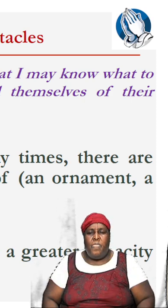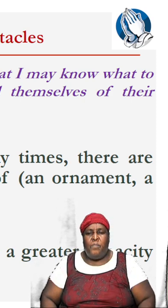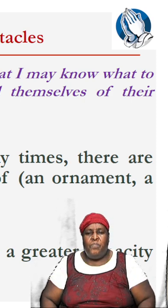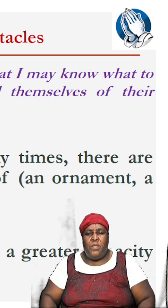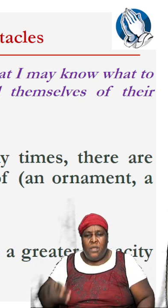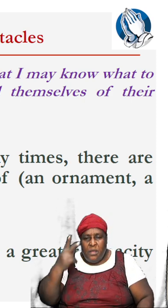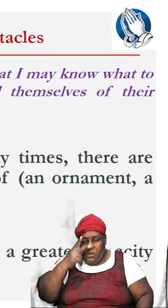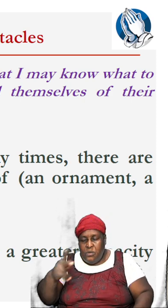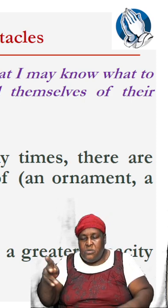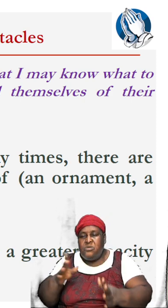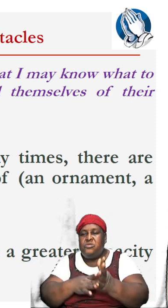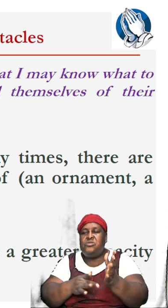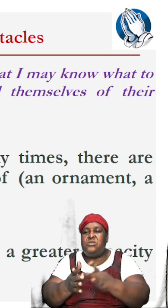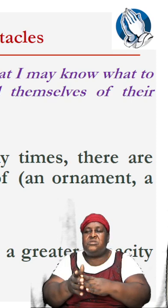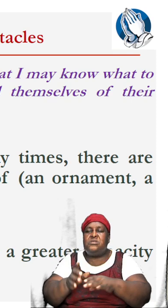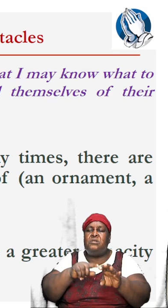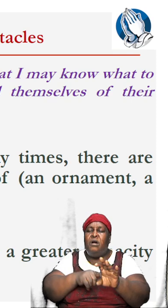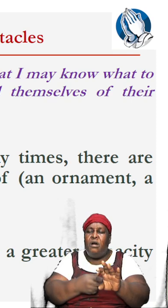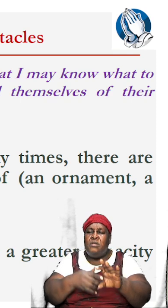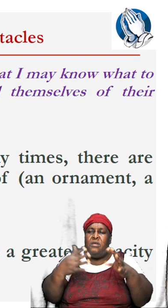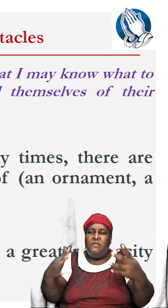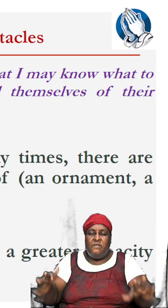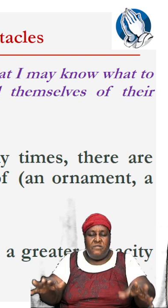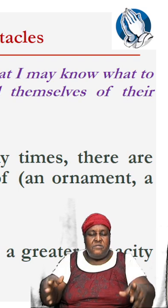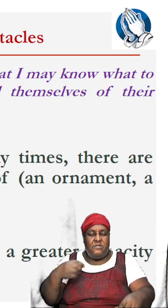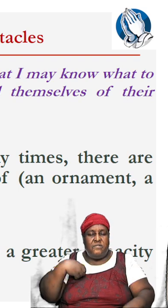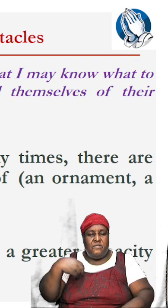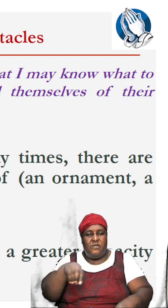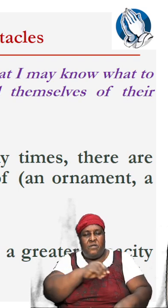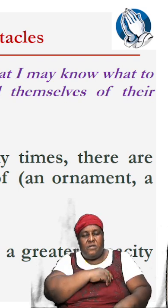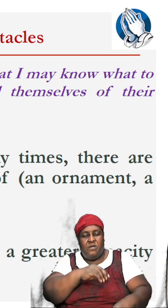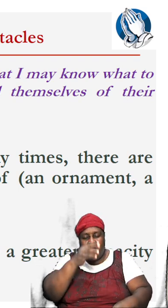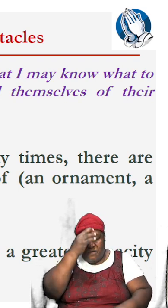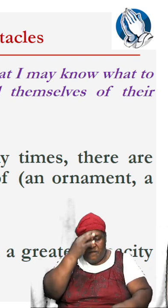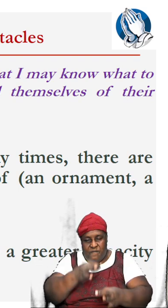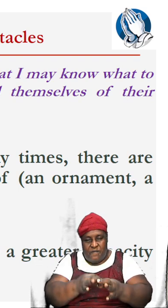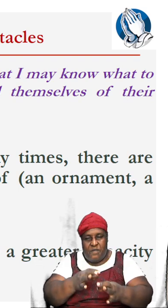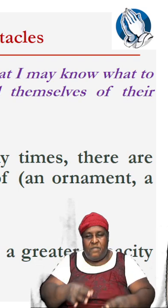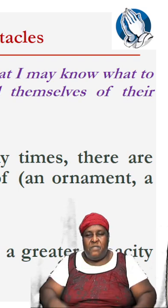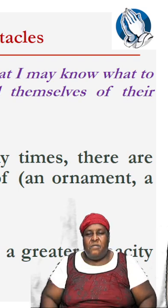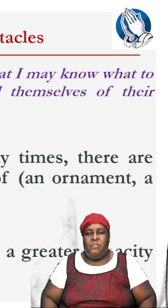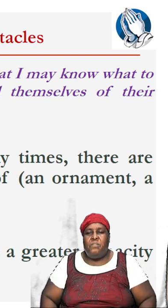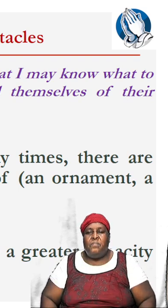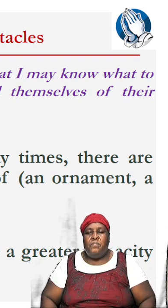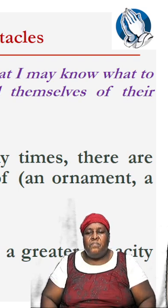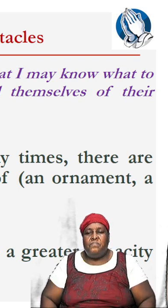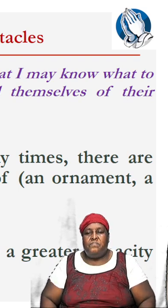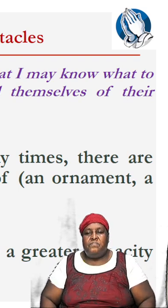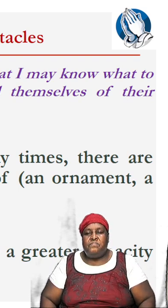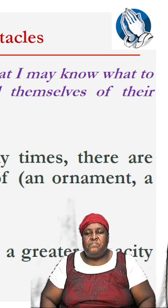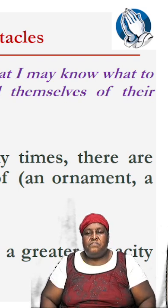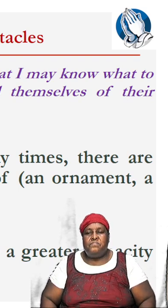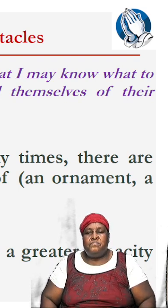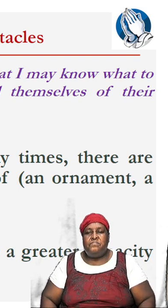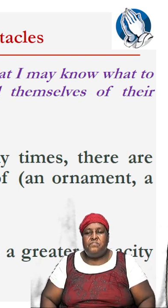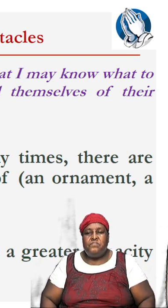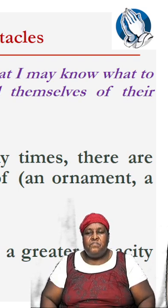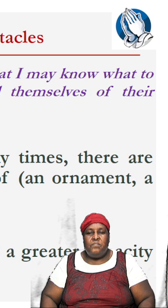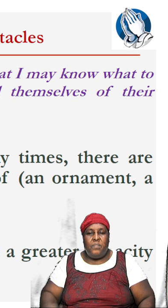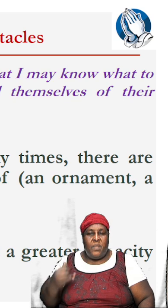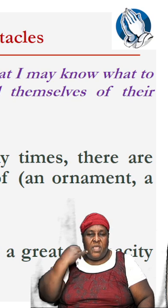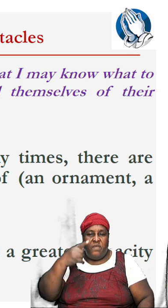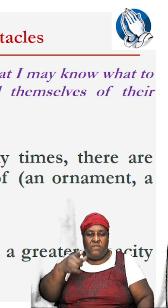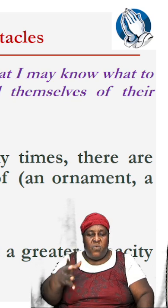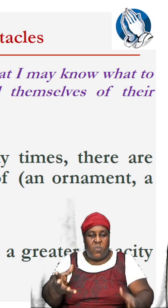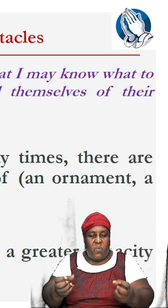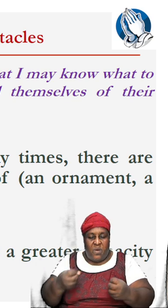looking unto Jesus, the author and the finisher of our faith. If you want God to come with